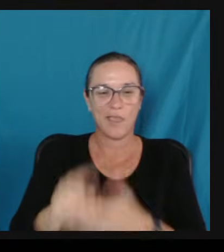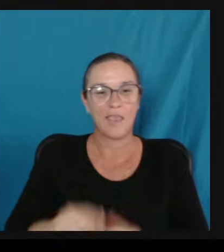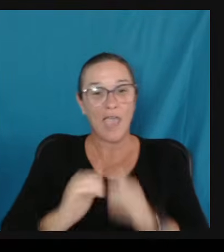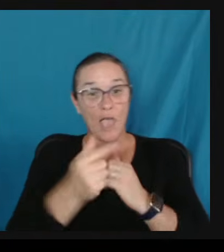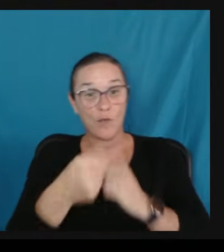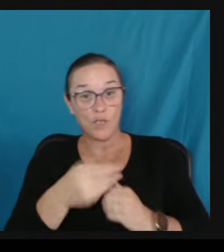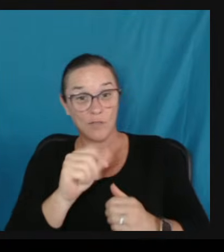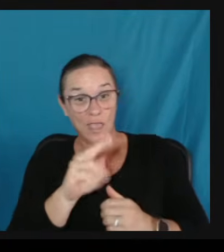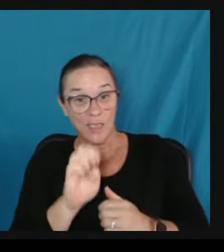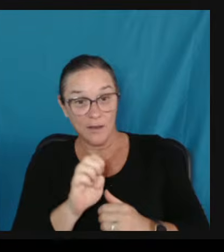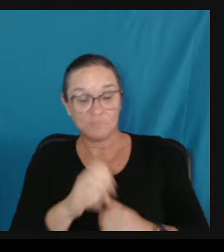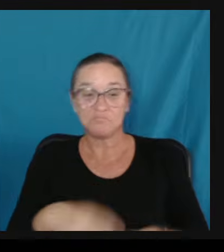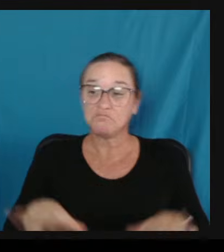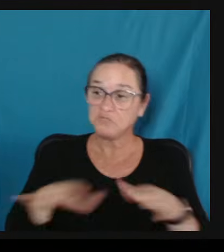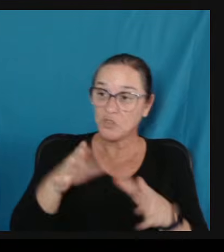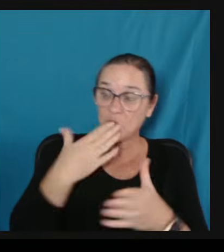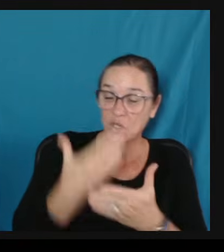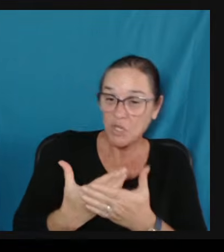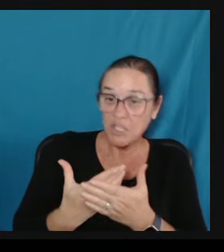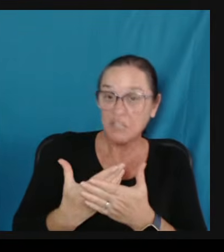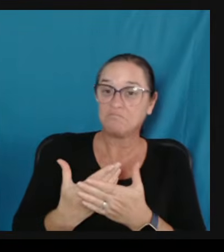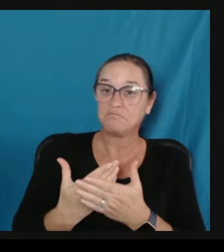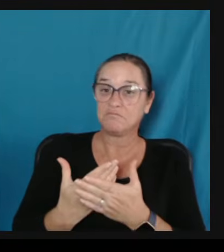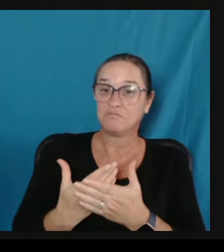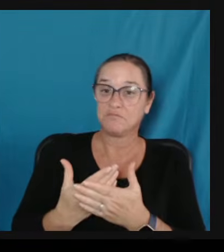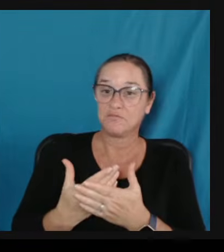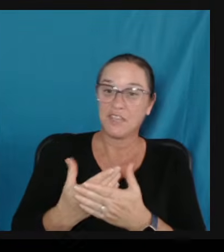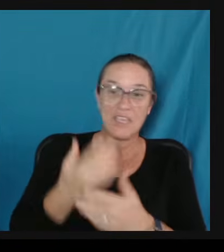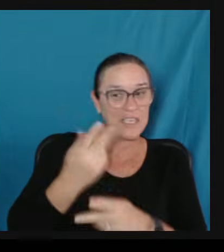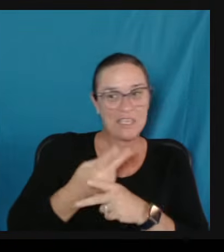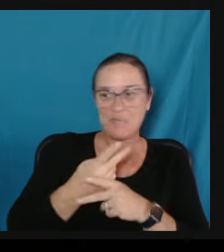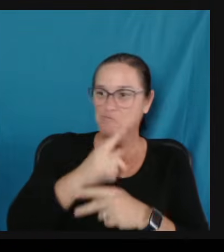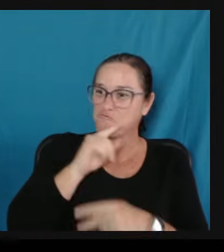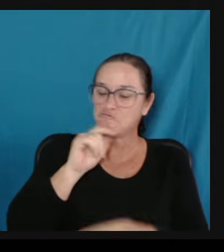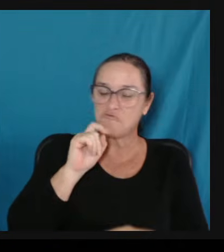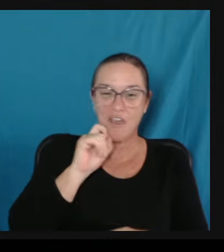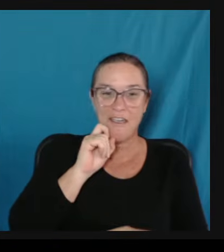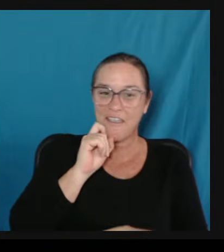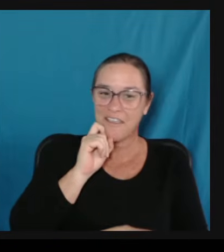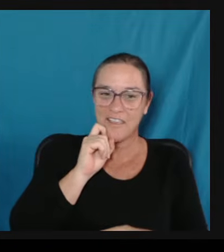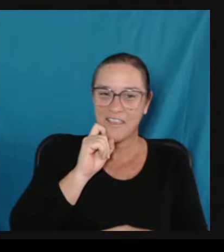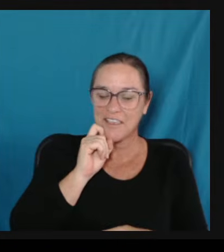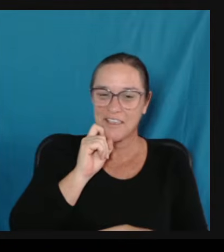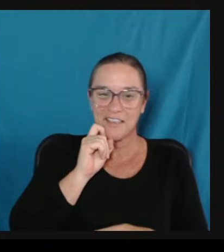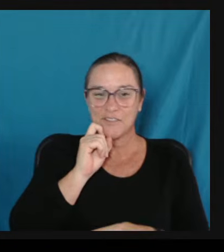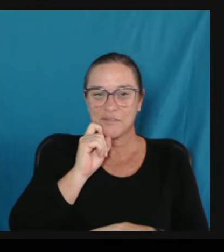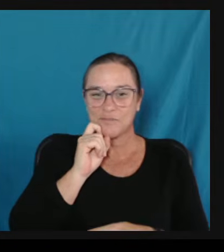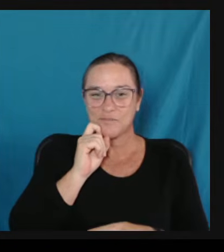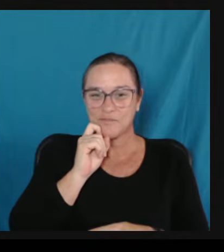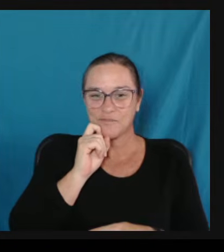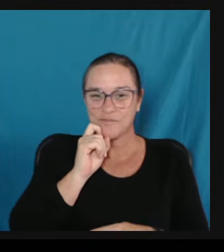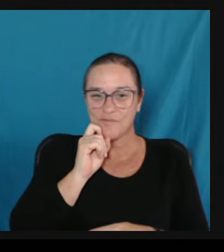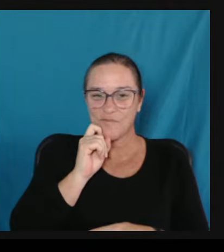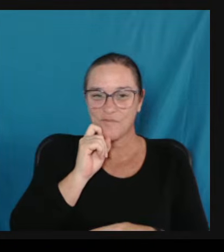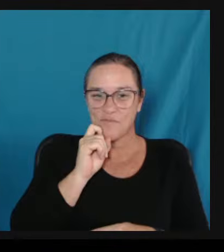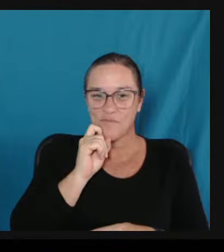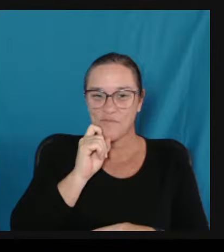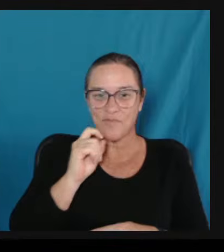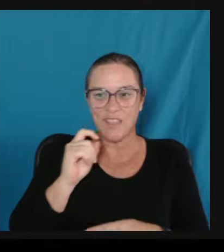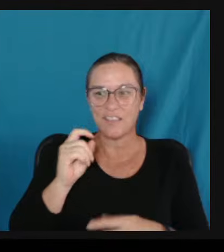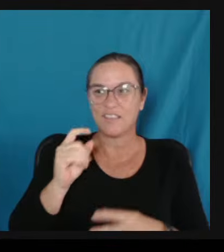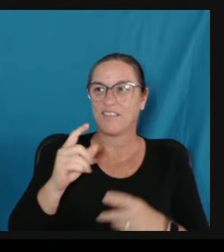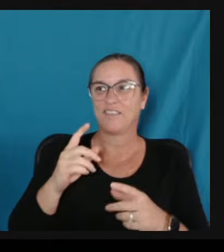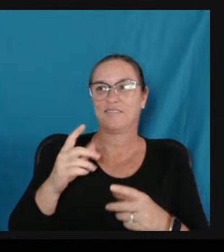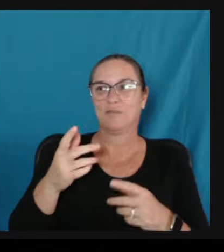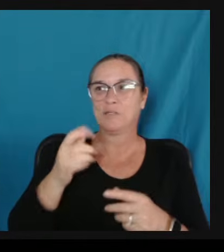yeah. Just staying dry past week and dealing with all the wet weather that we've